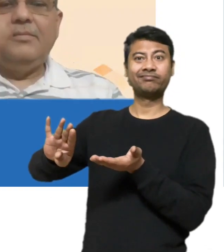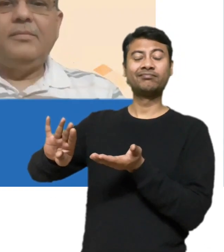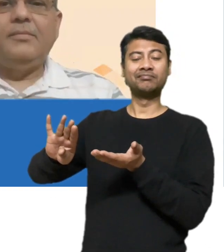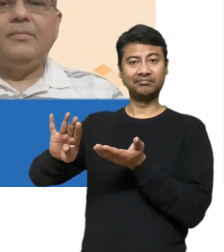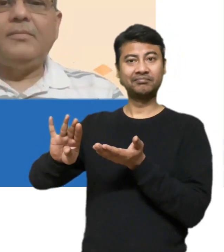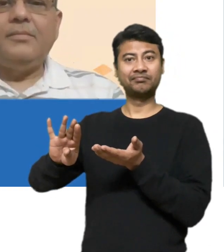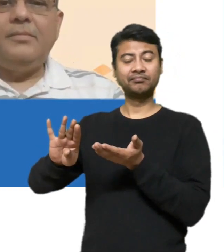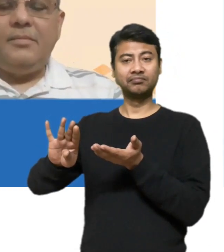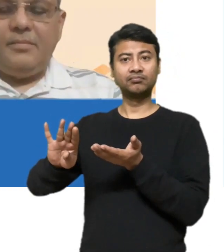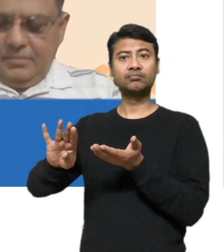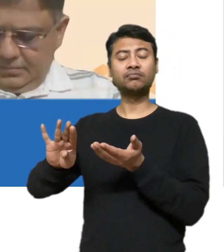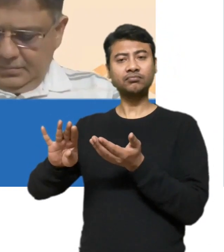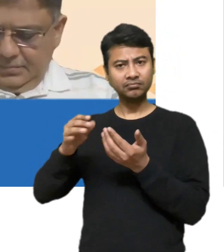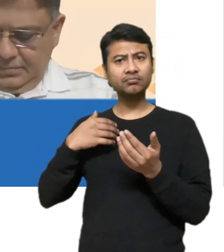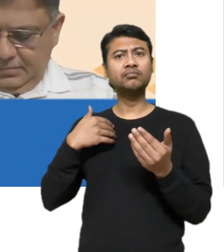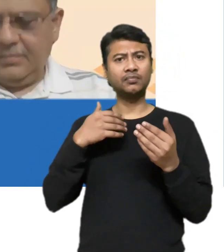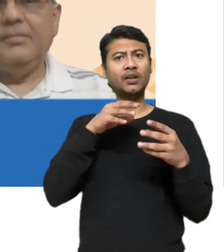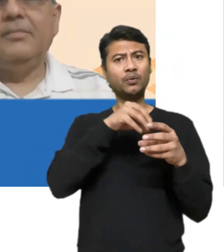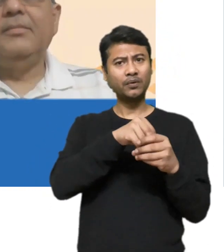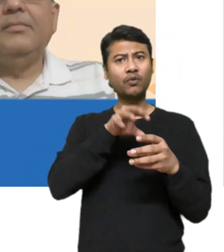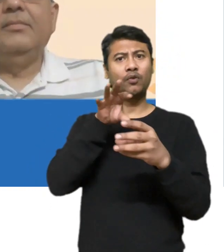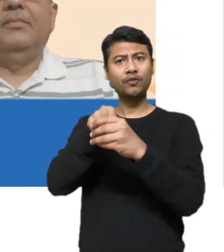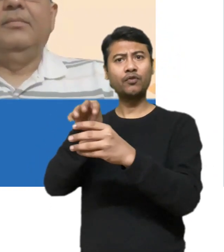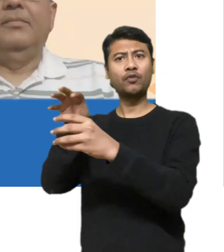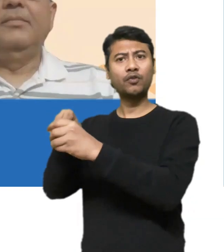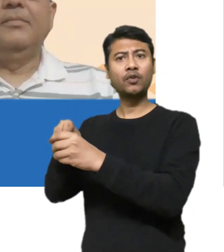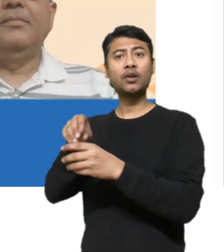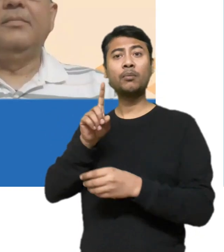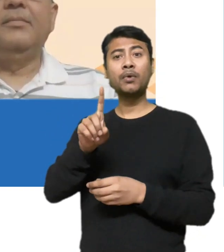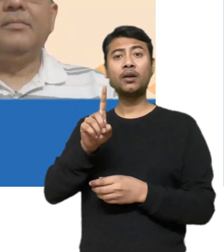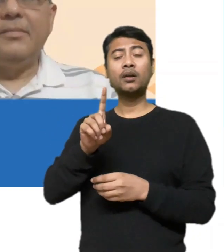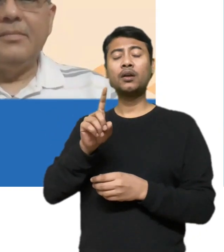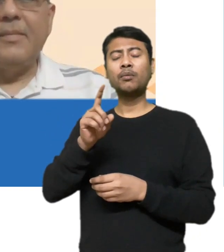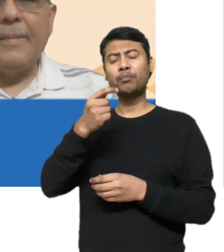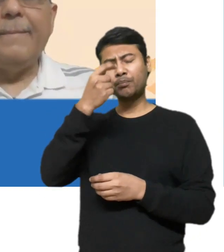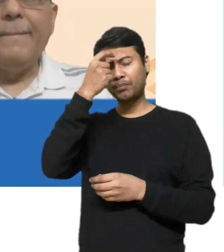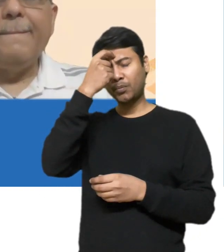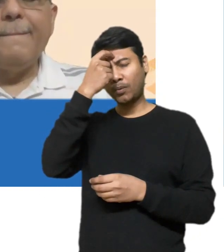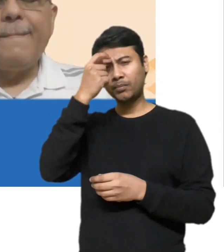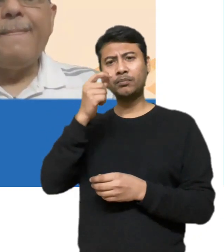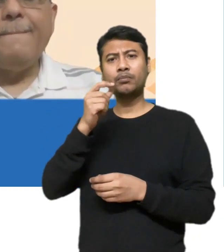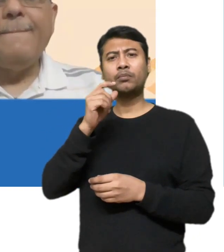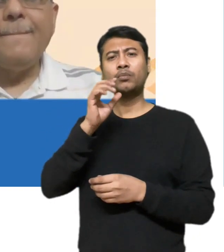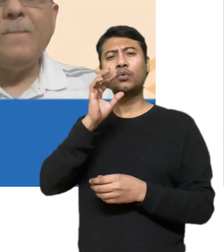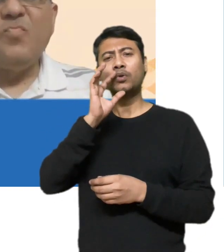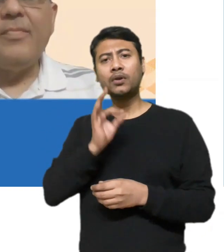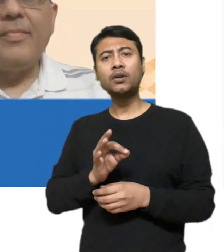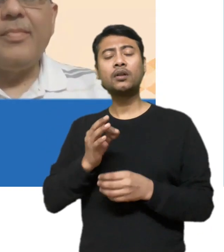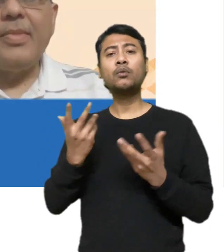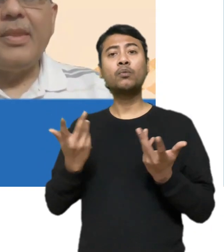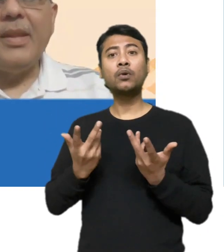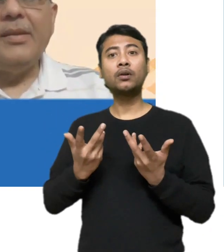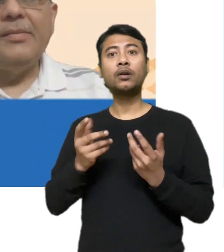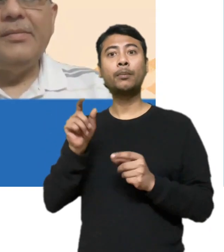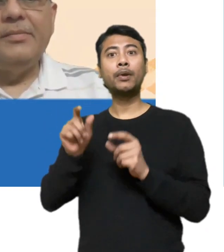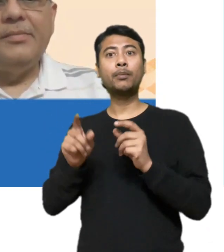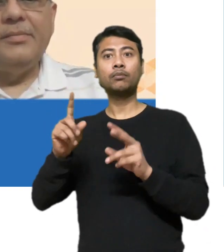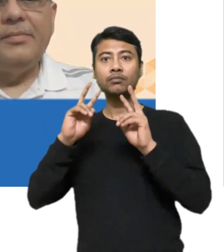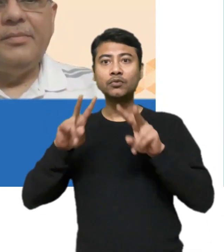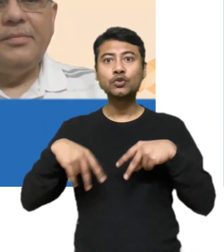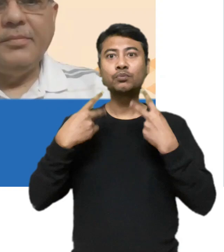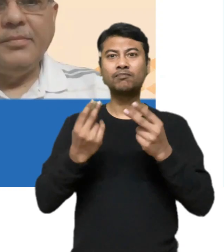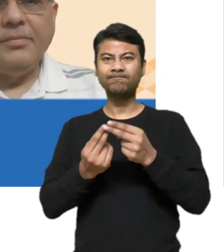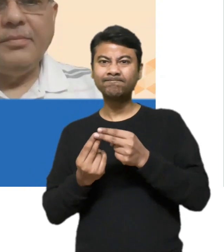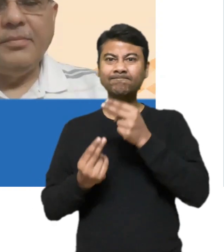the real problem is that sometimes people don't have a voice. And I found that despite whatever I try